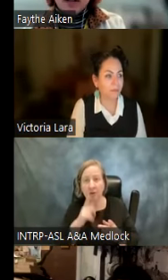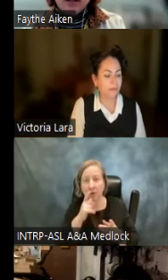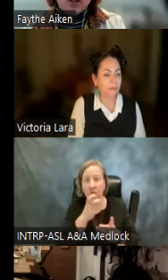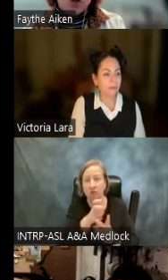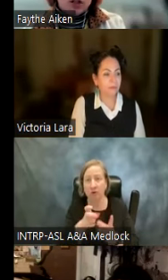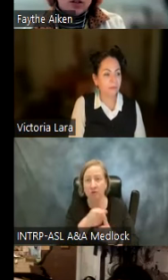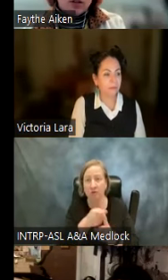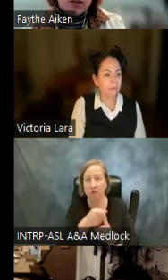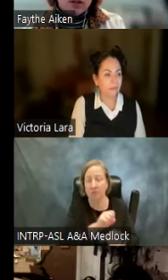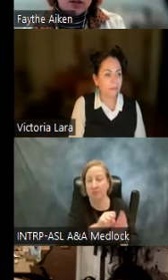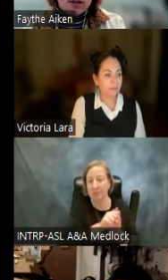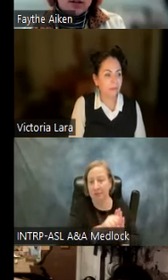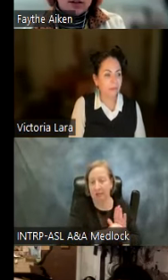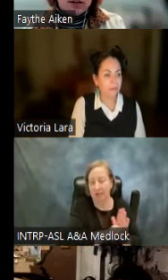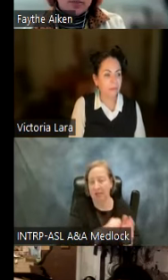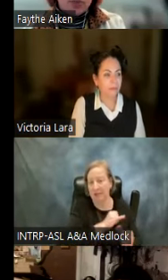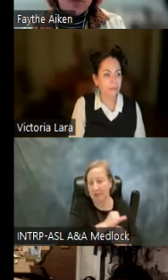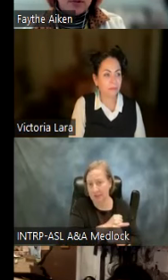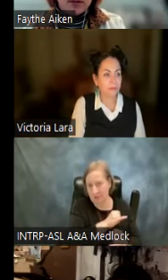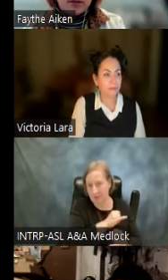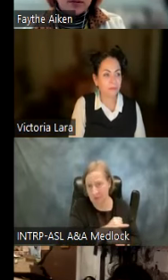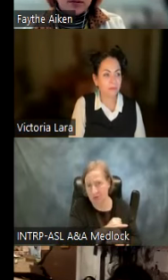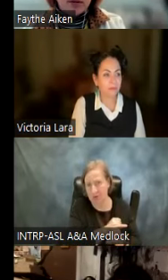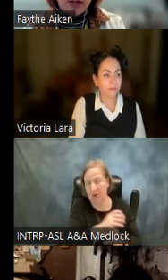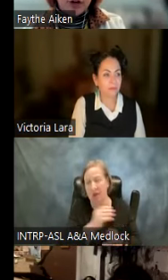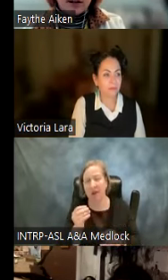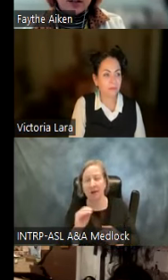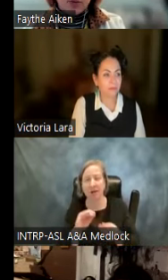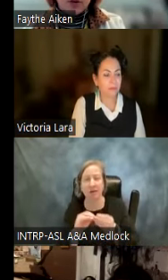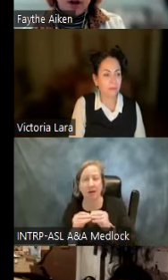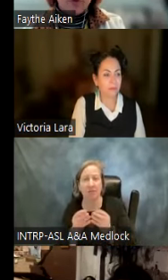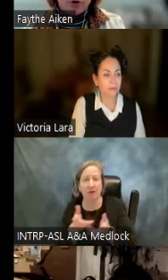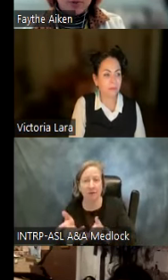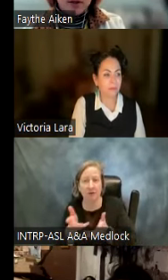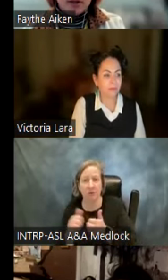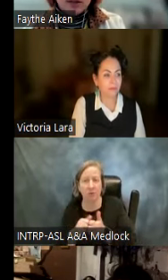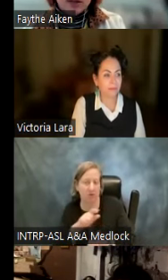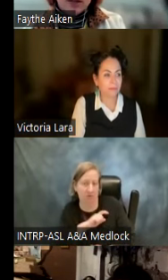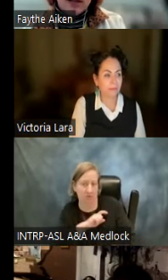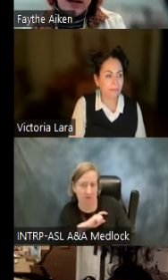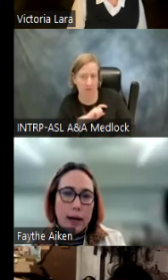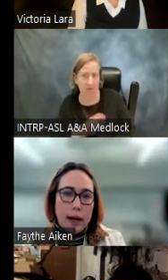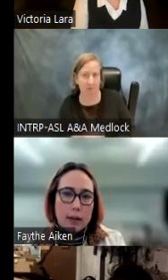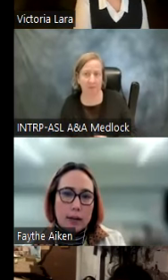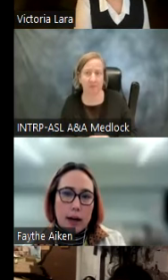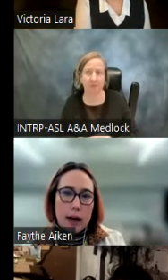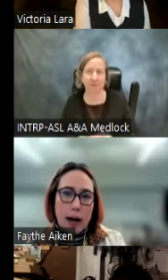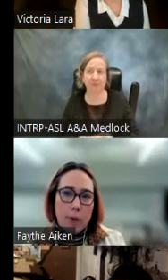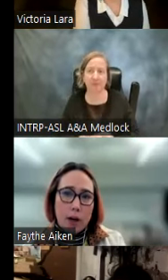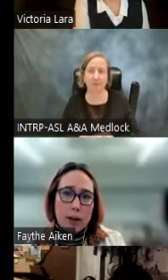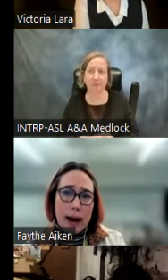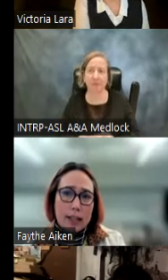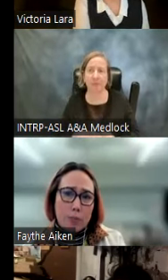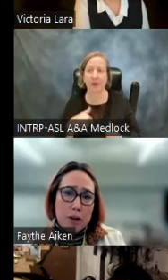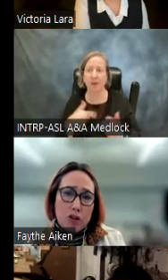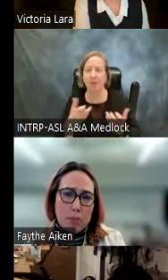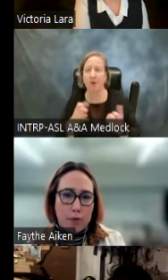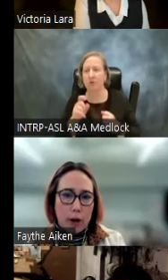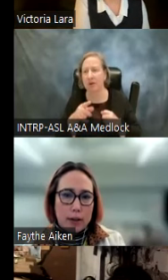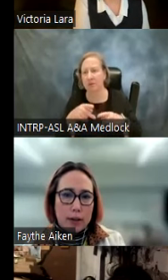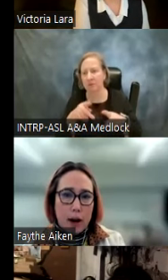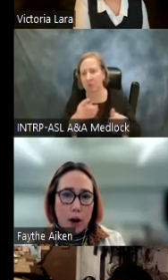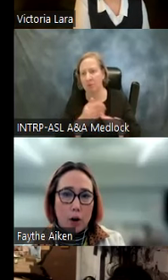state institutions and the prevalence of interacting with law enforcement. And I wanted to ask